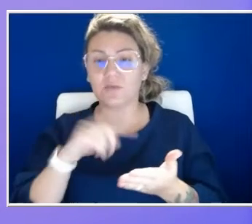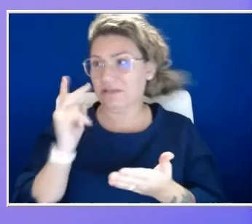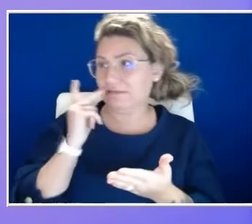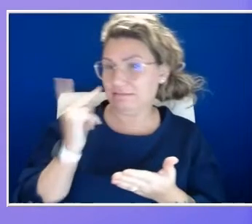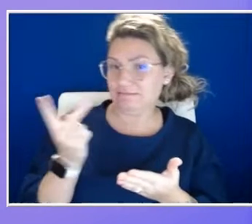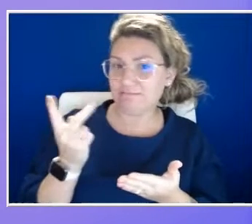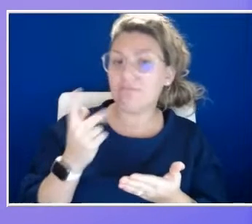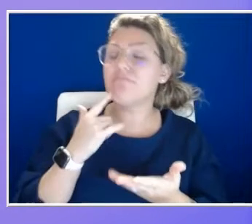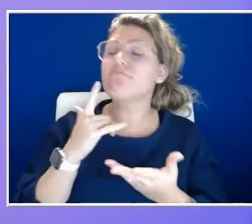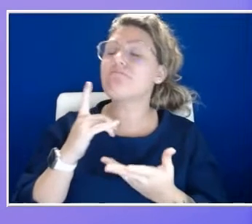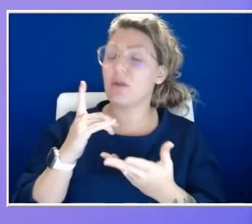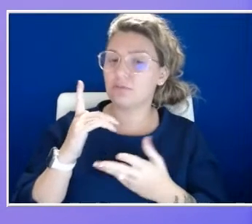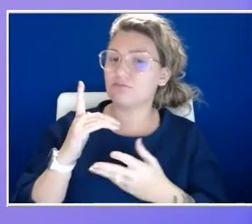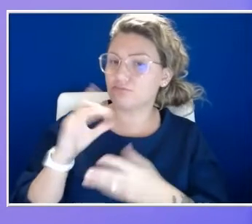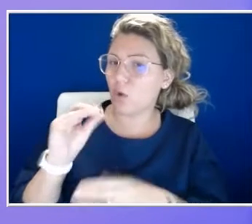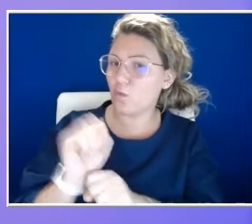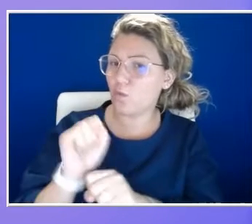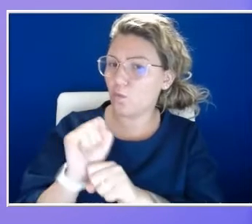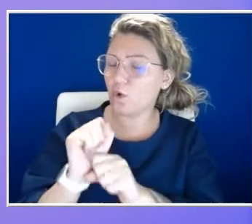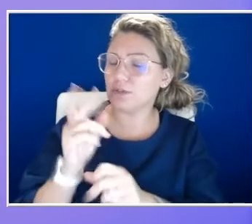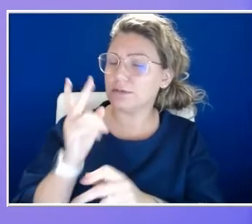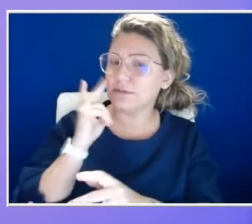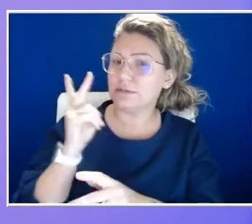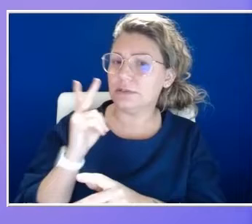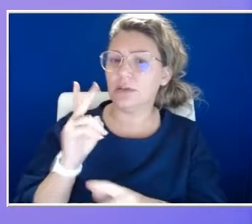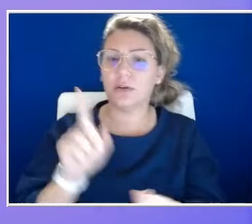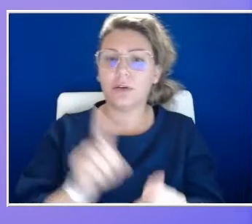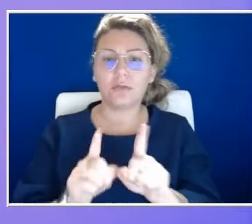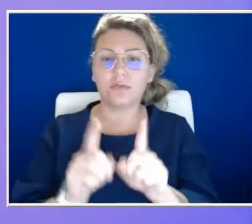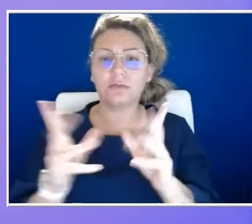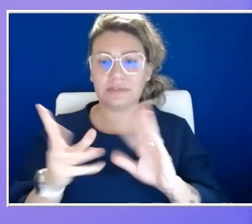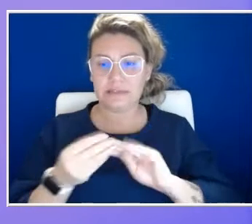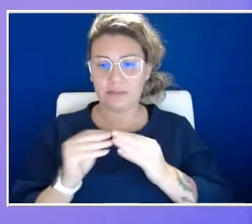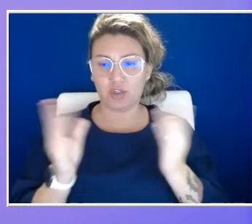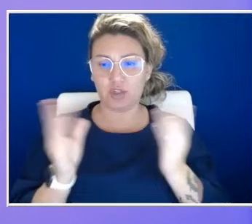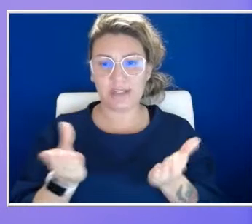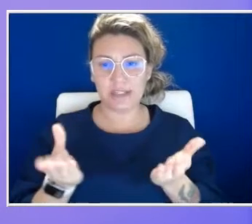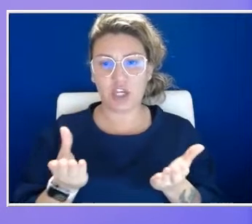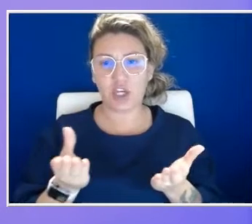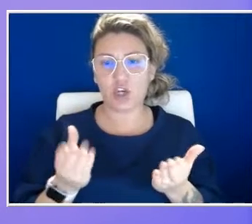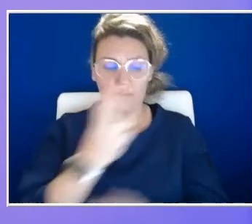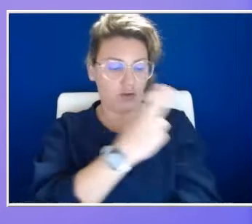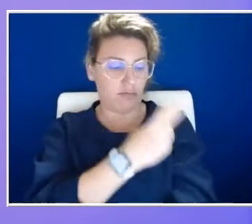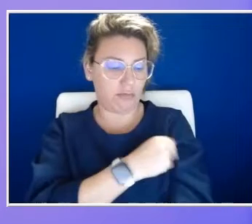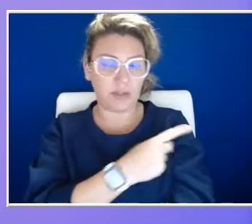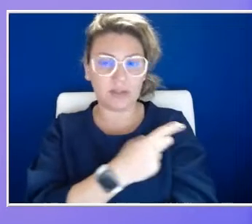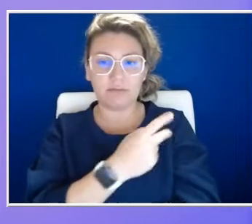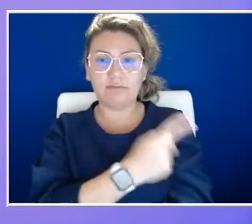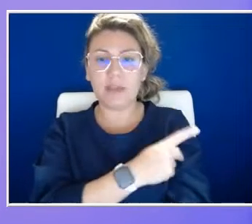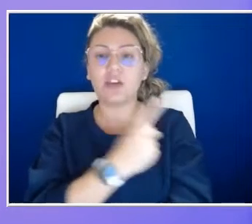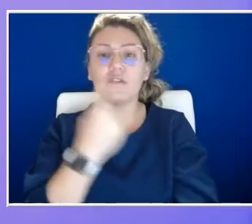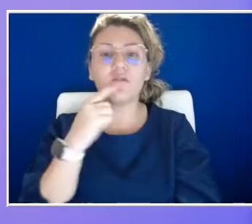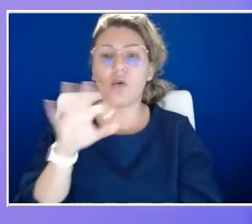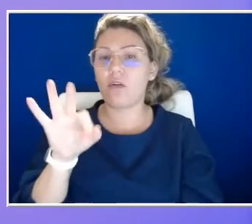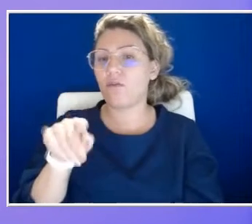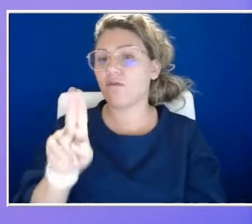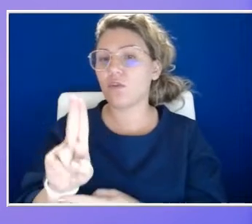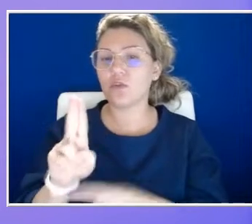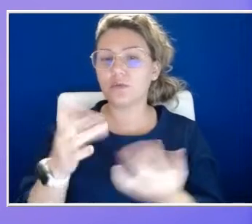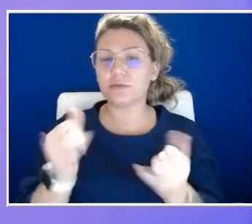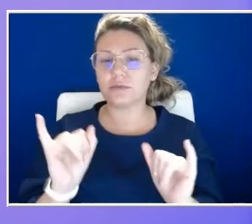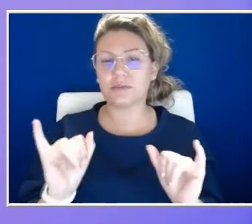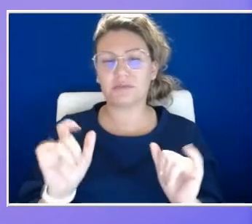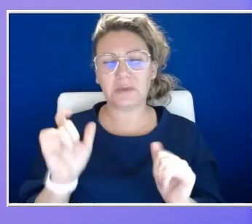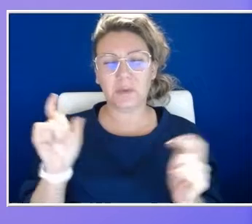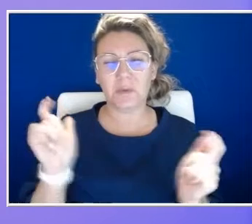up on the floors also. And what are our numbers here? The numbers for hospitalized patients for flu is still fairly small